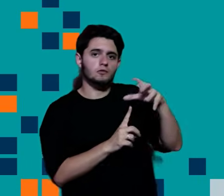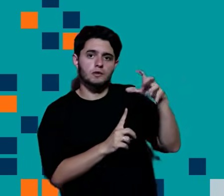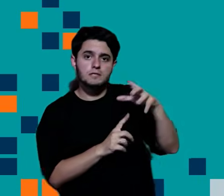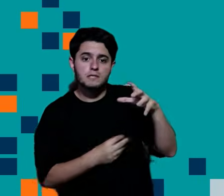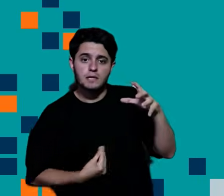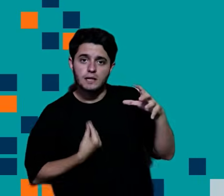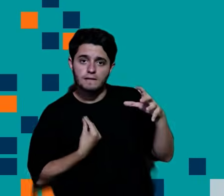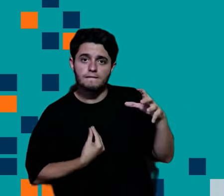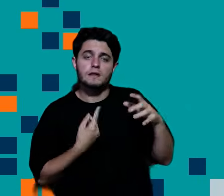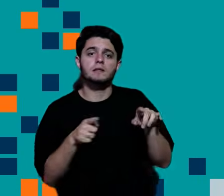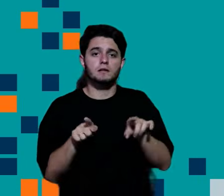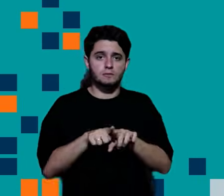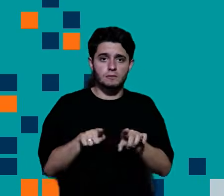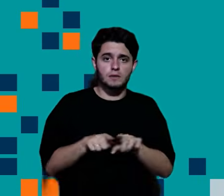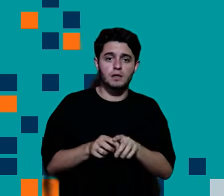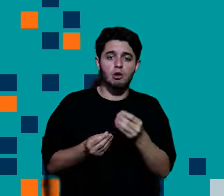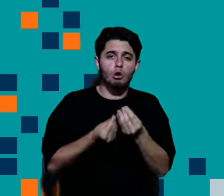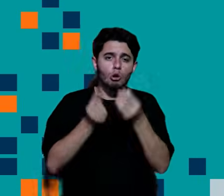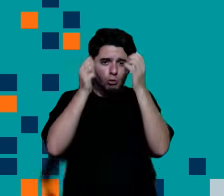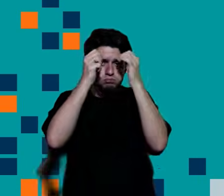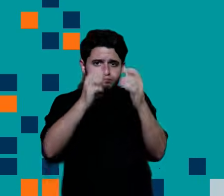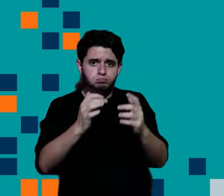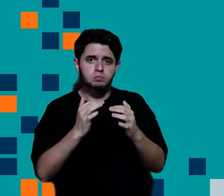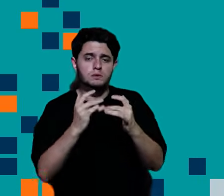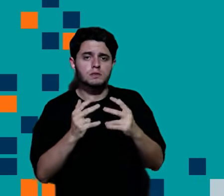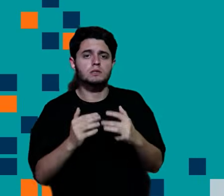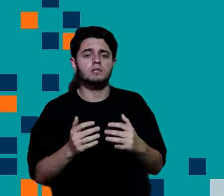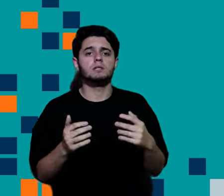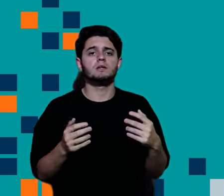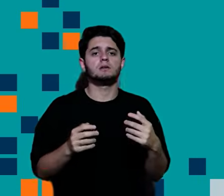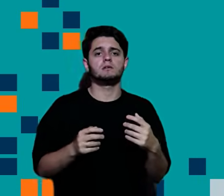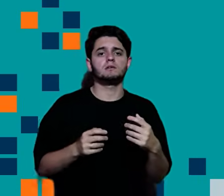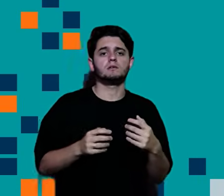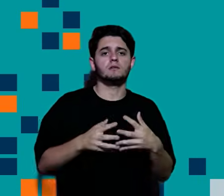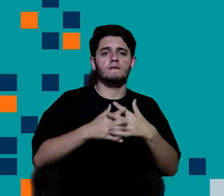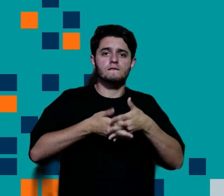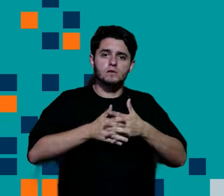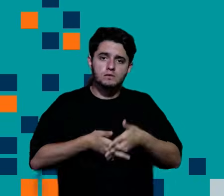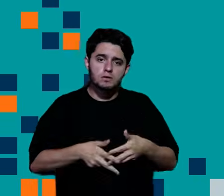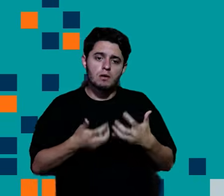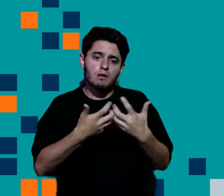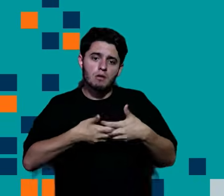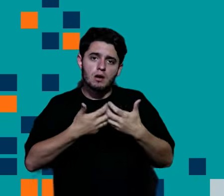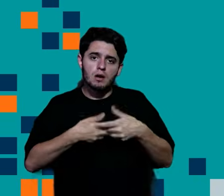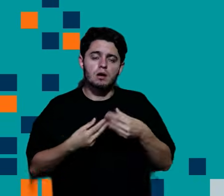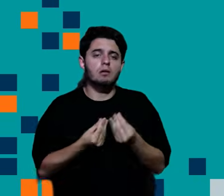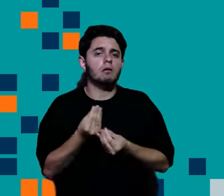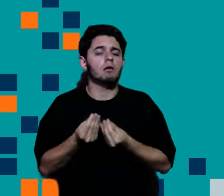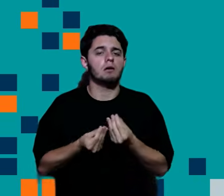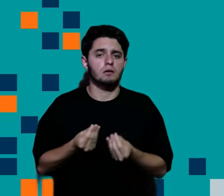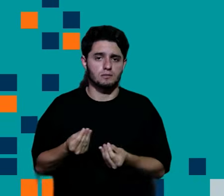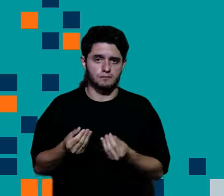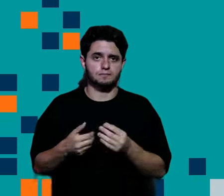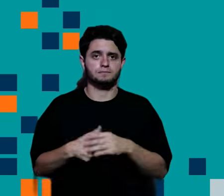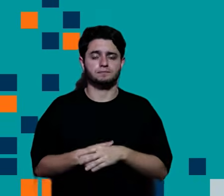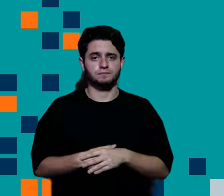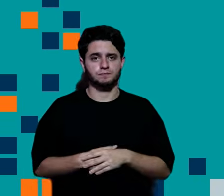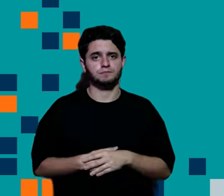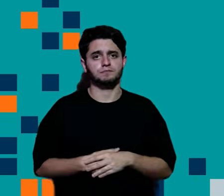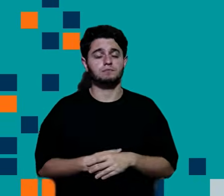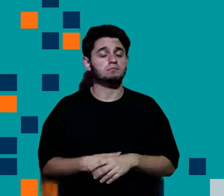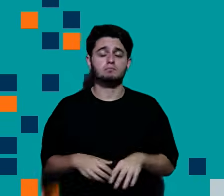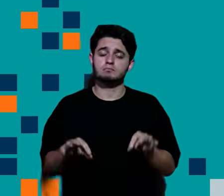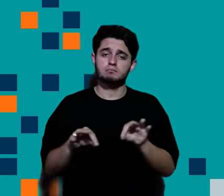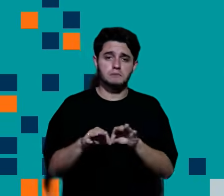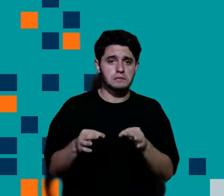impoverished environments, in fact, they speed up aging, dementia, and a variety of other things simply as